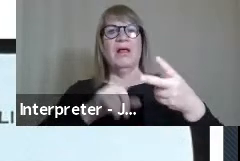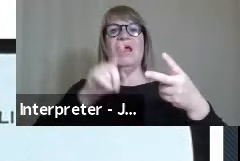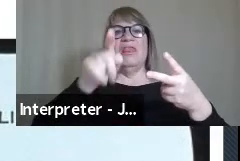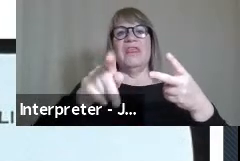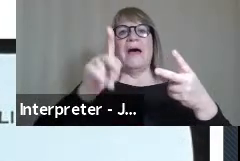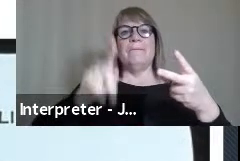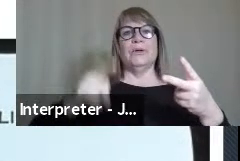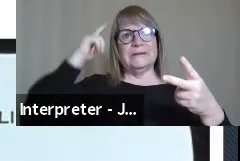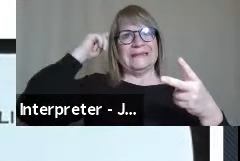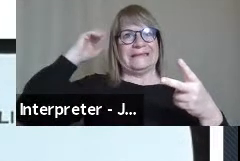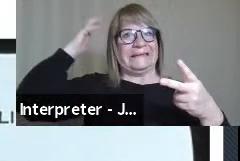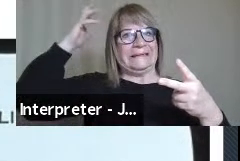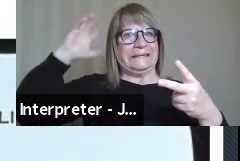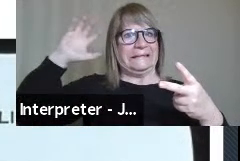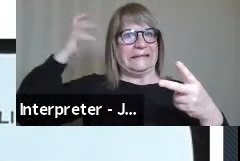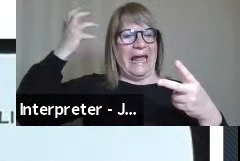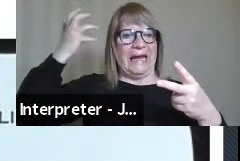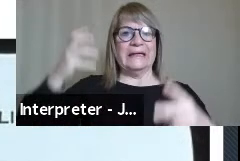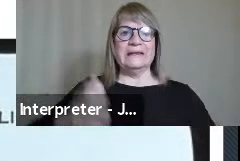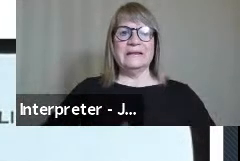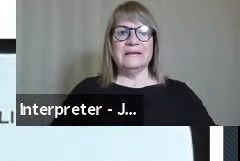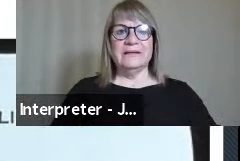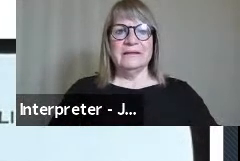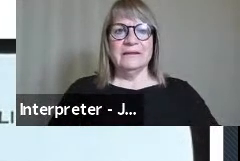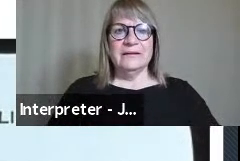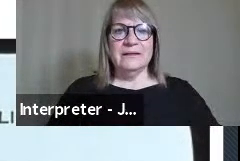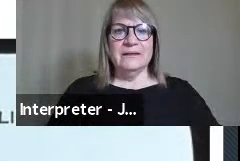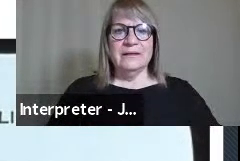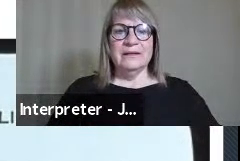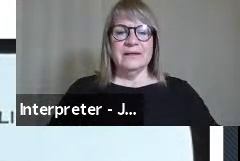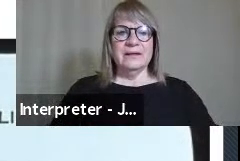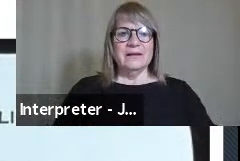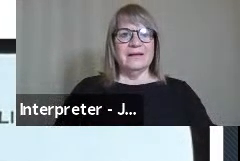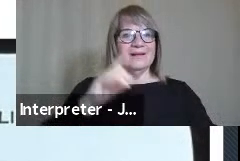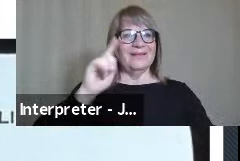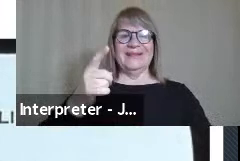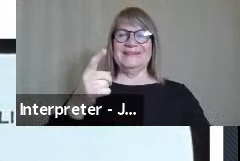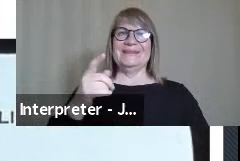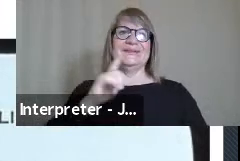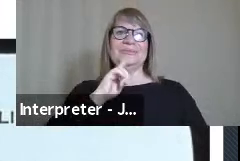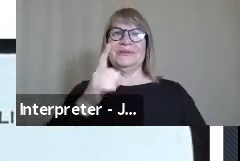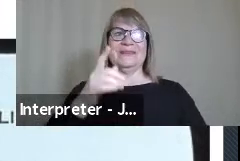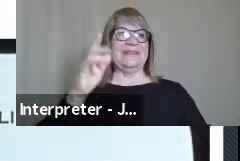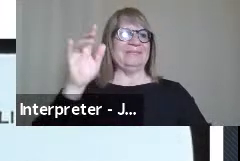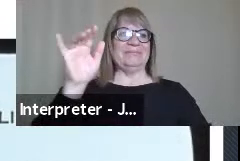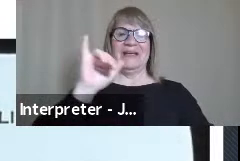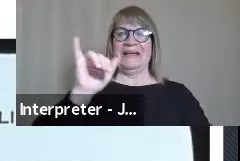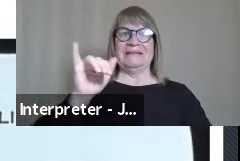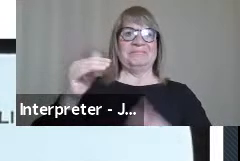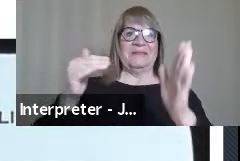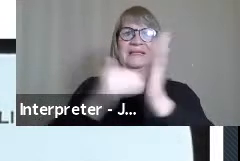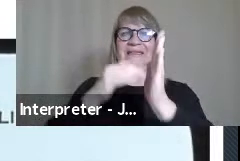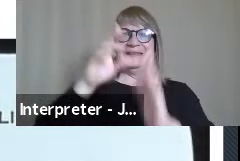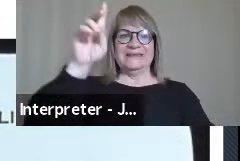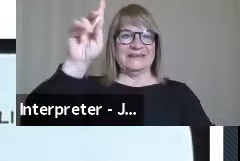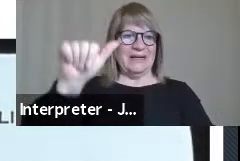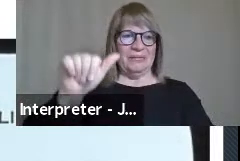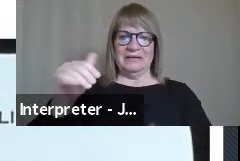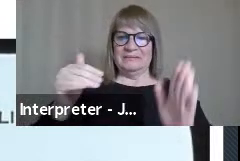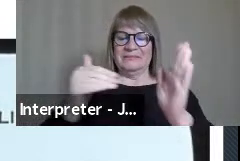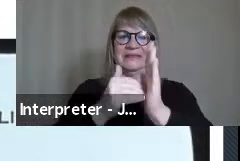drew from uh already existing ableist racist classist sexist homophobic